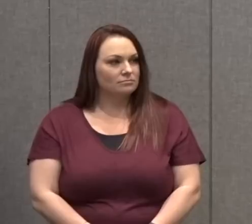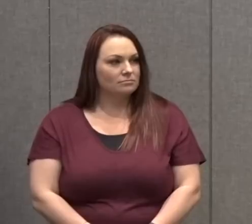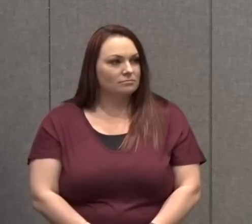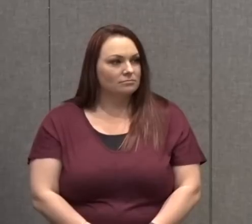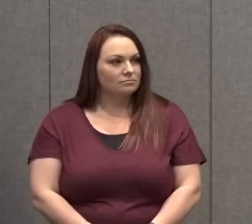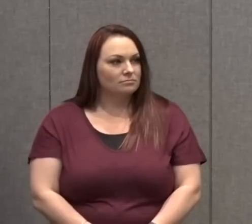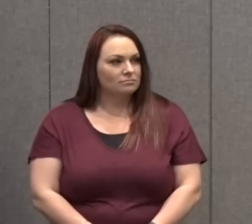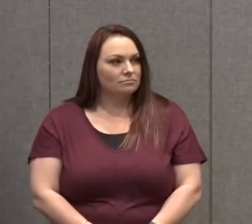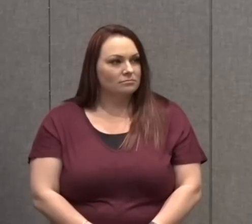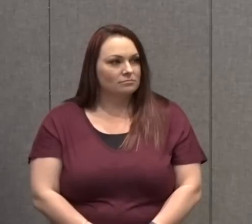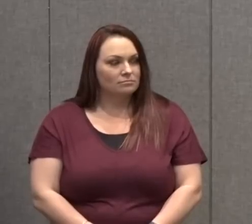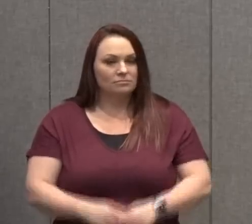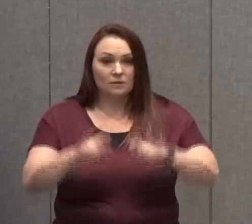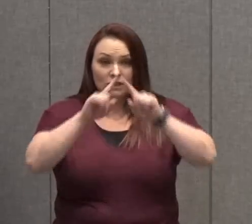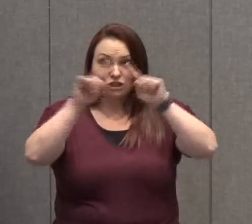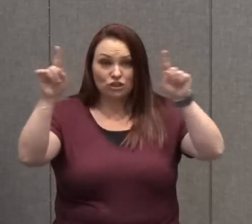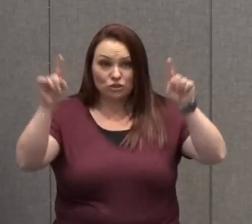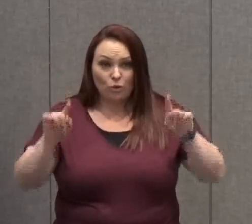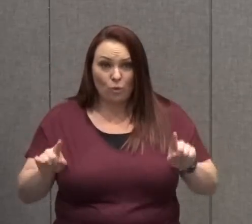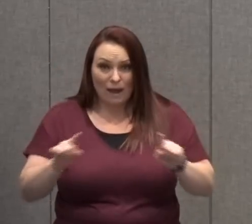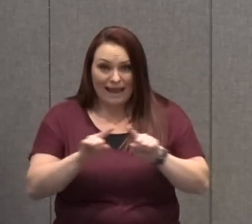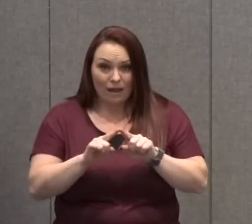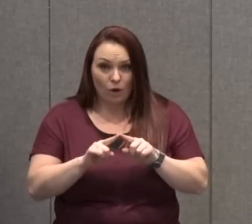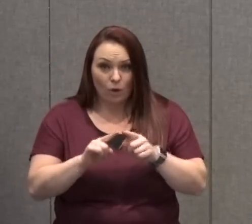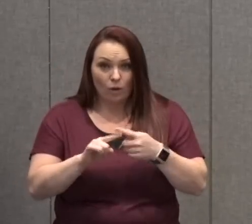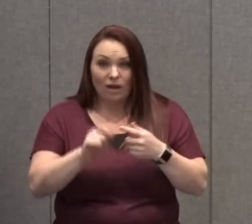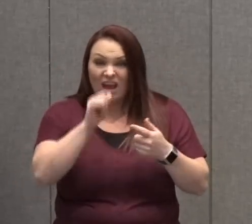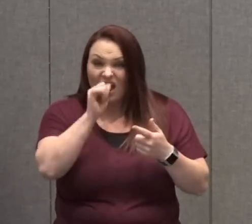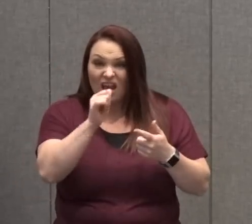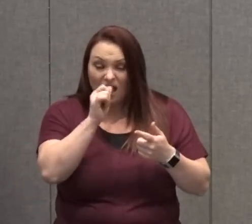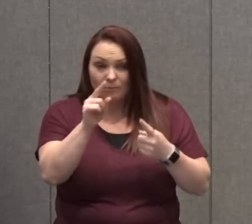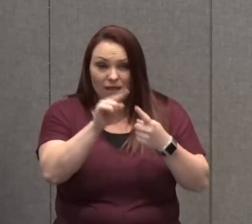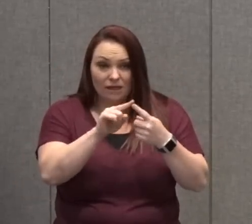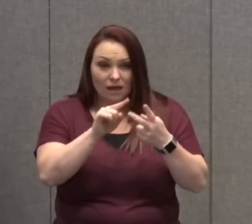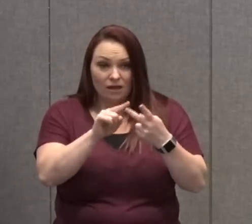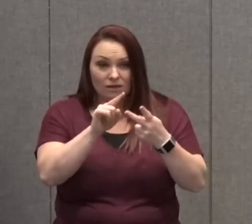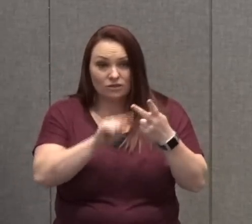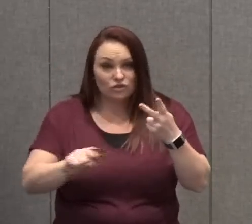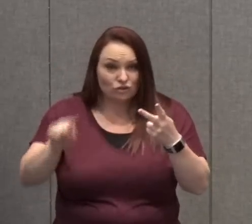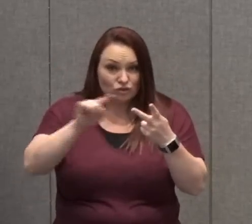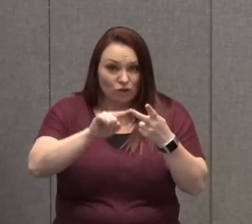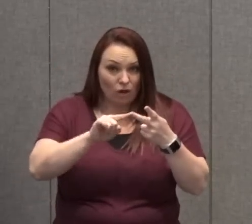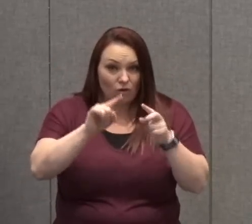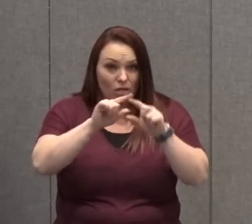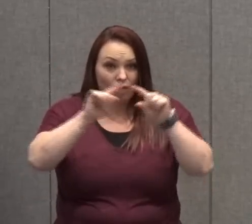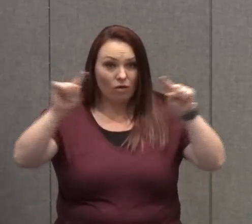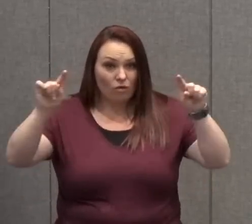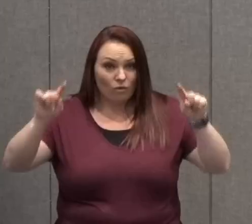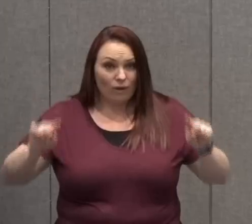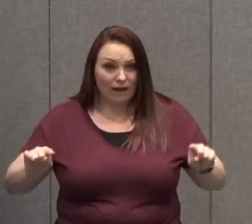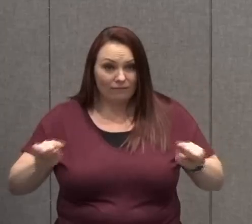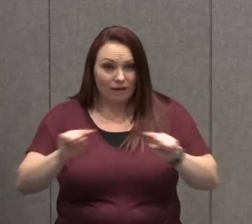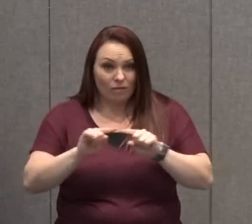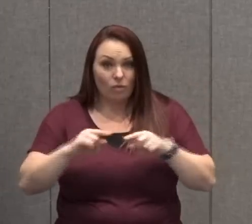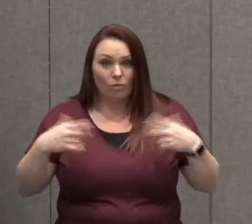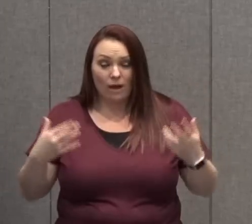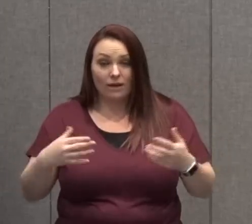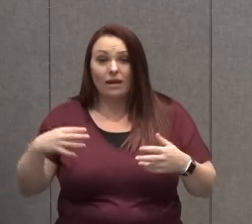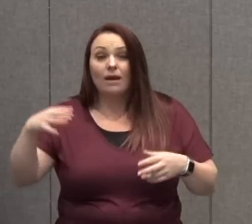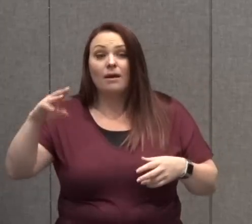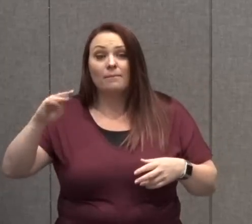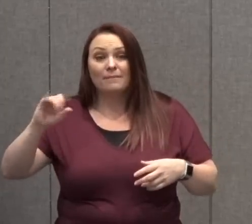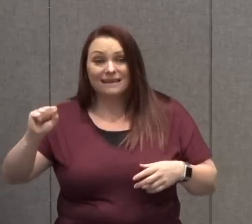square peanut circle rectangle angle Ms.